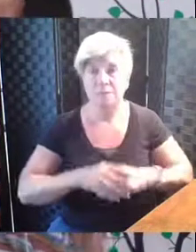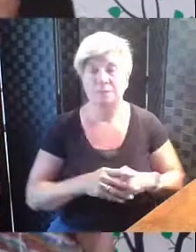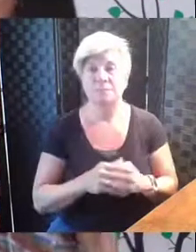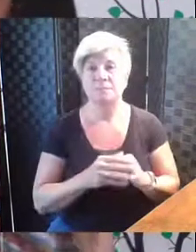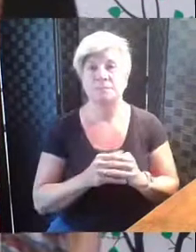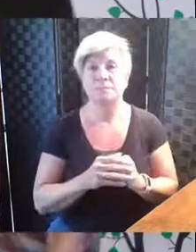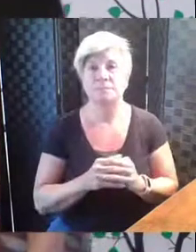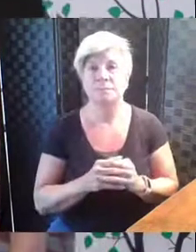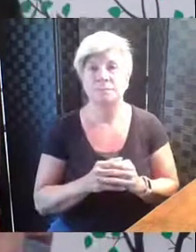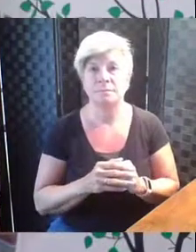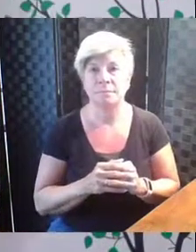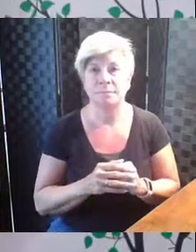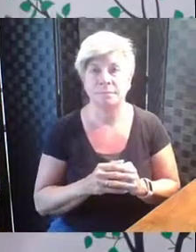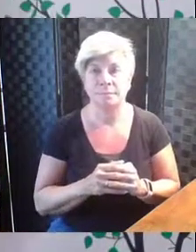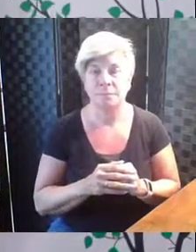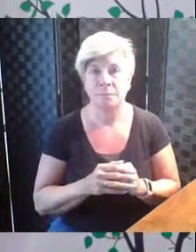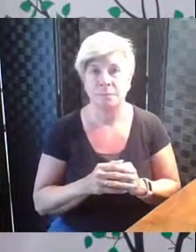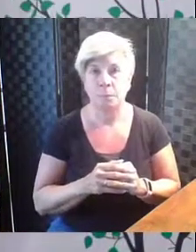in the wall.